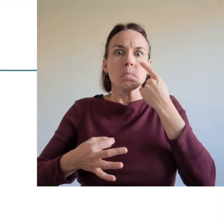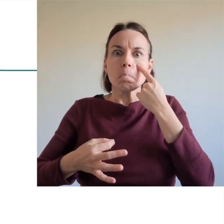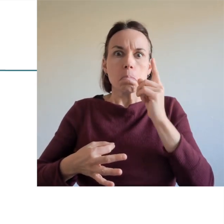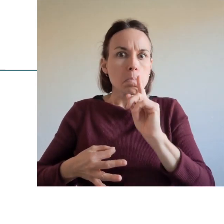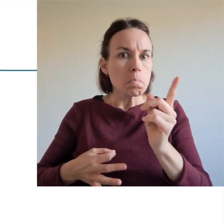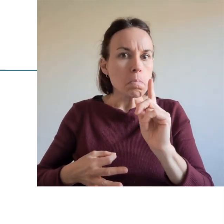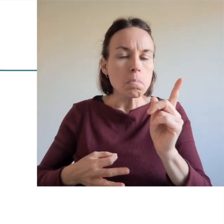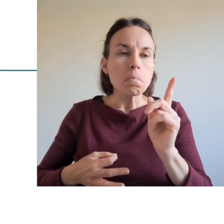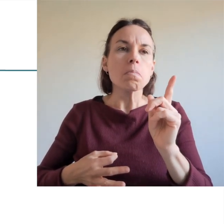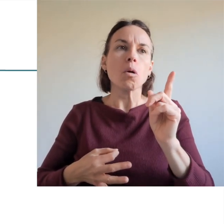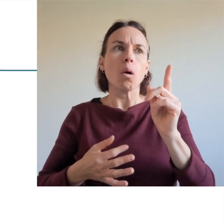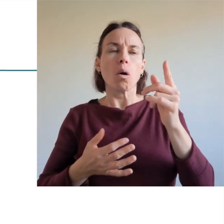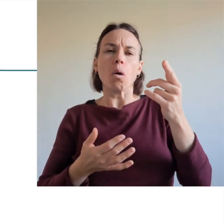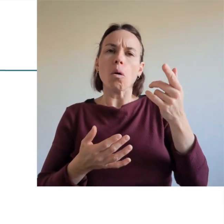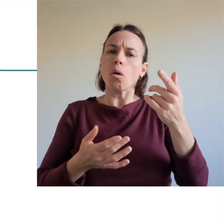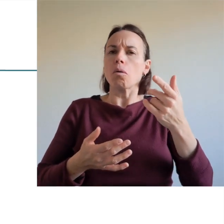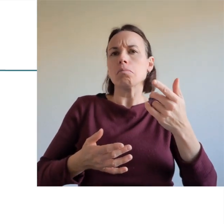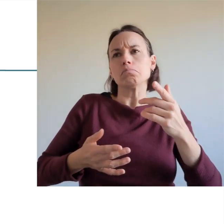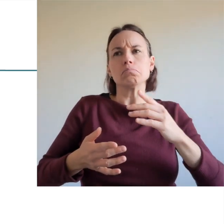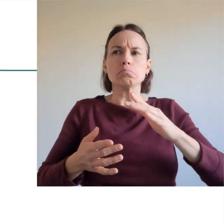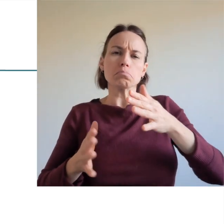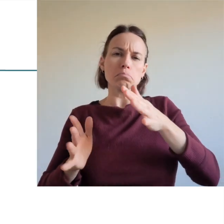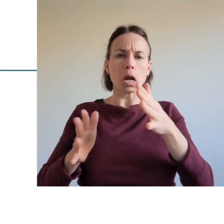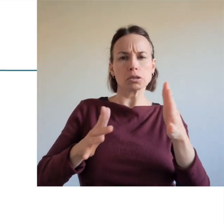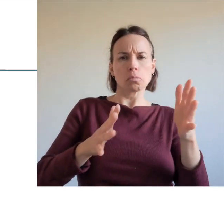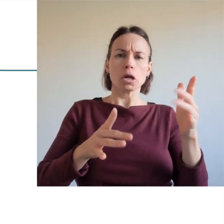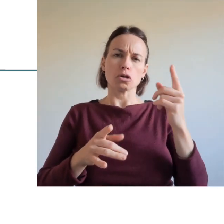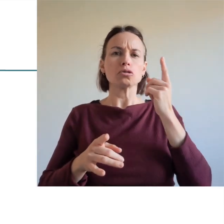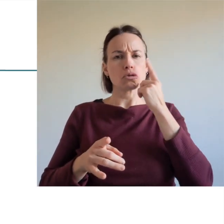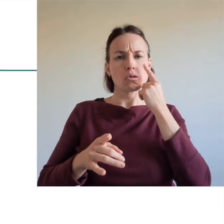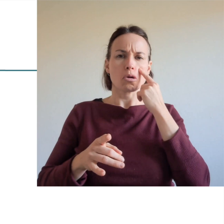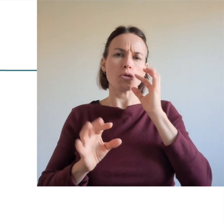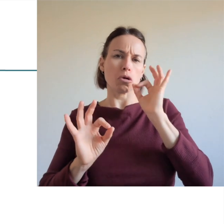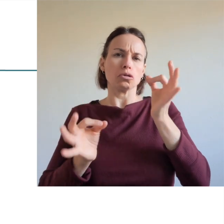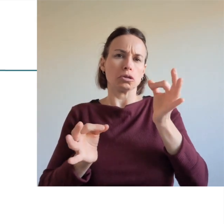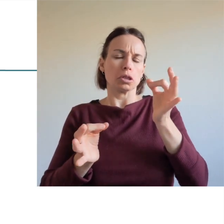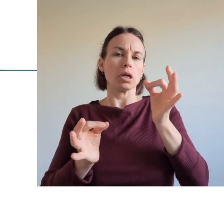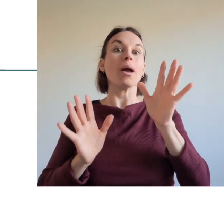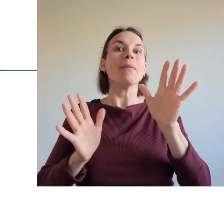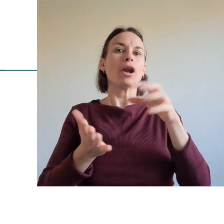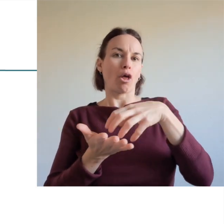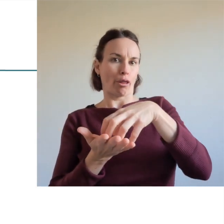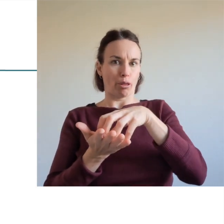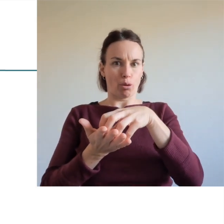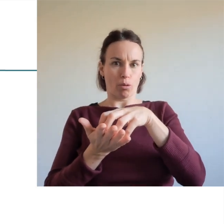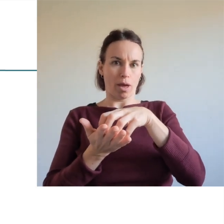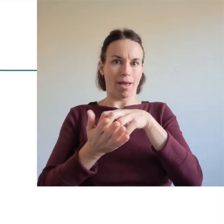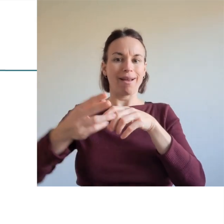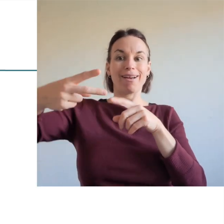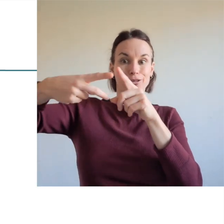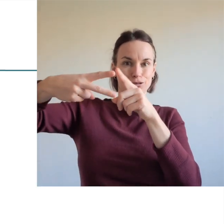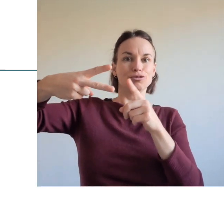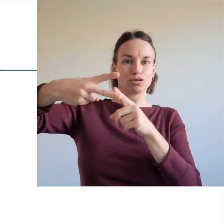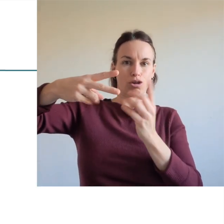ignorance regarding the truth of the proposition or the identity of the referent.